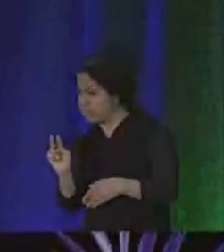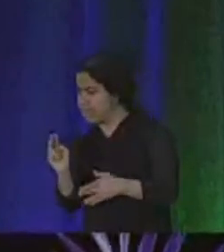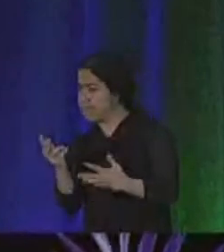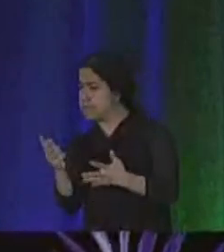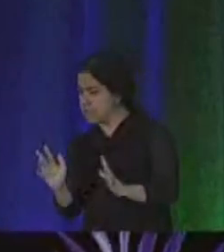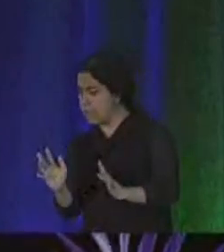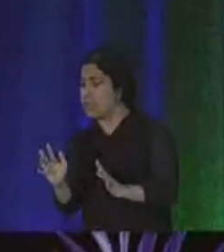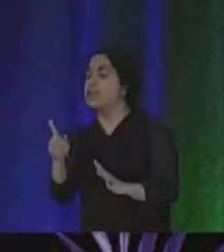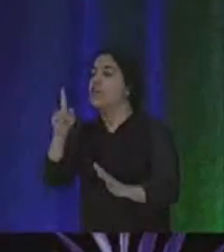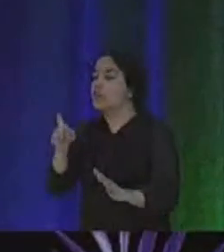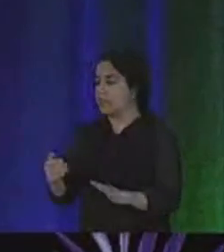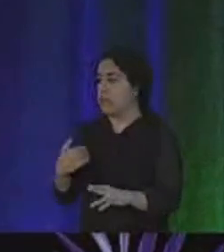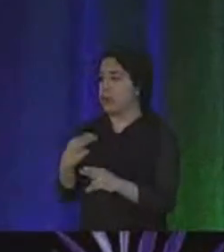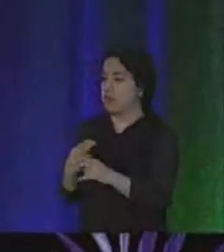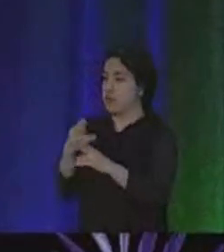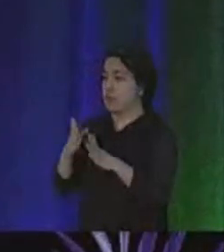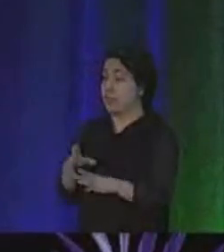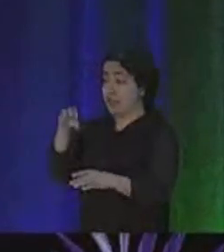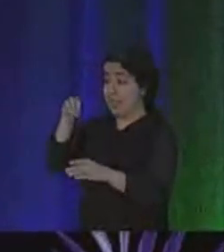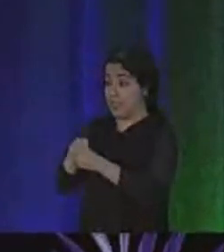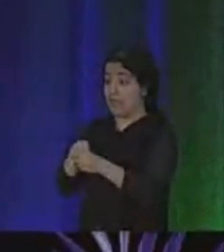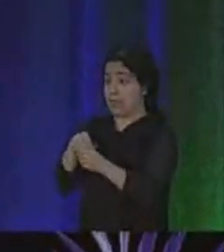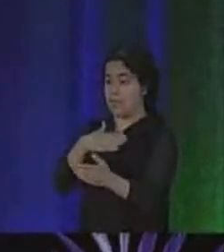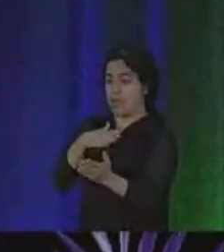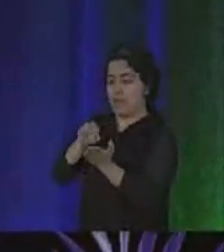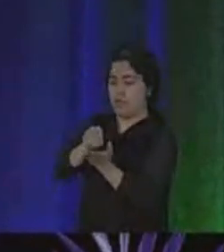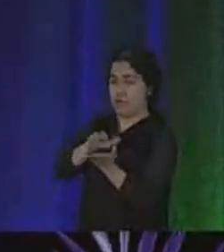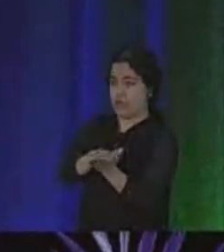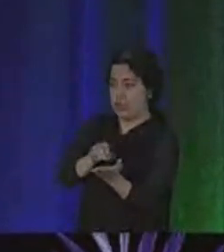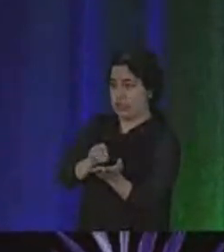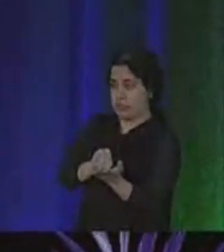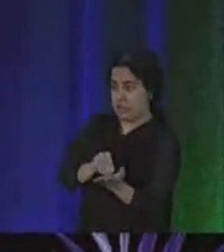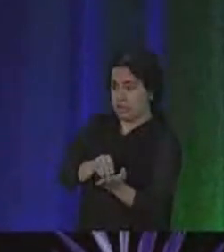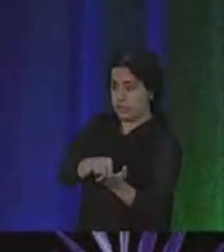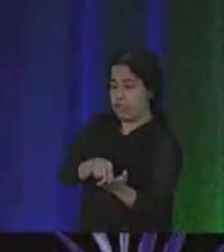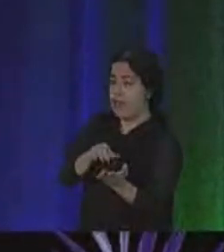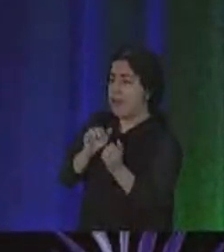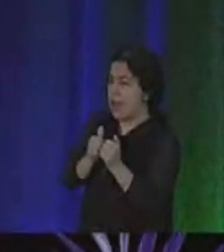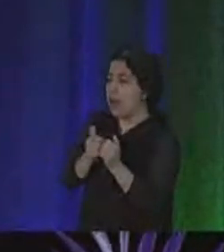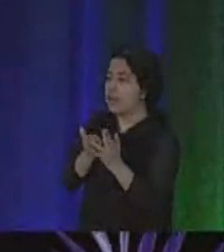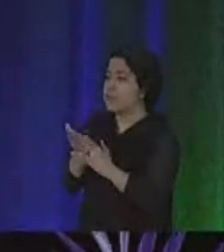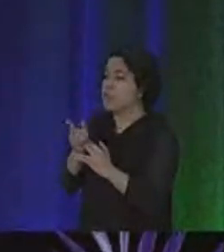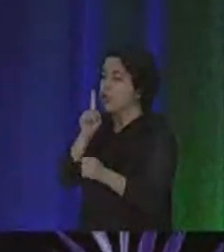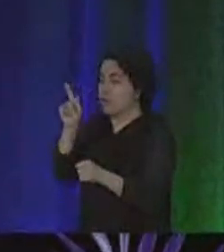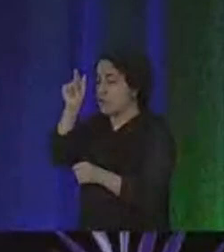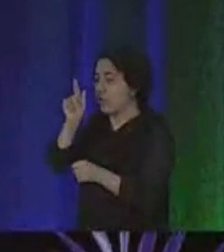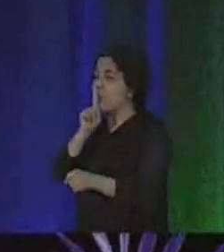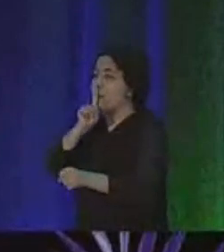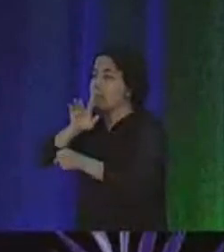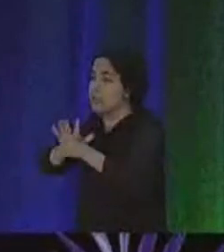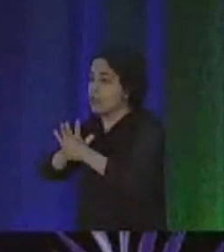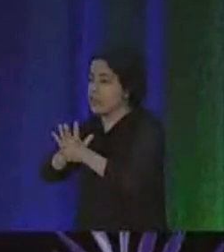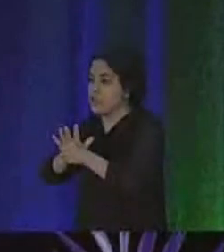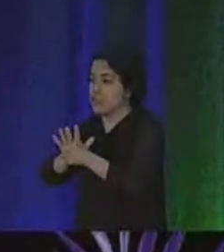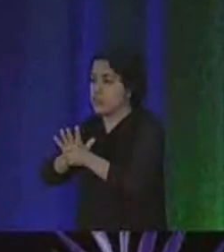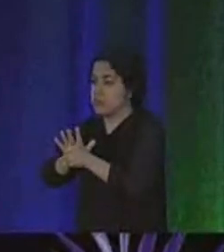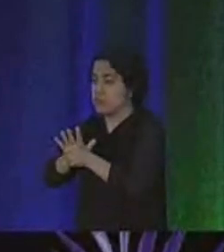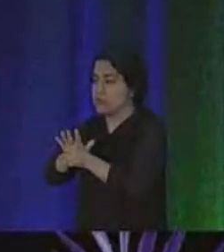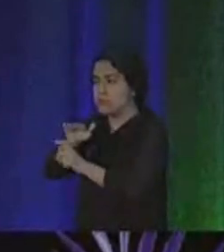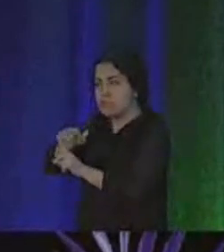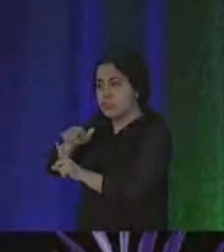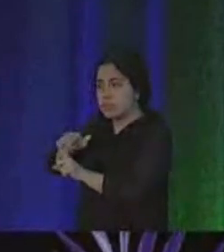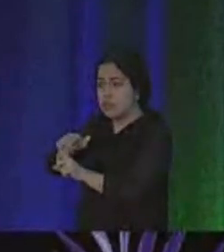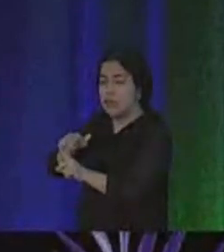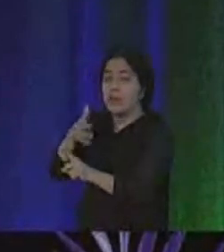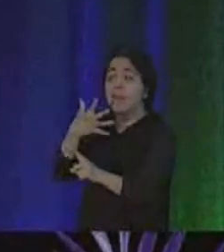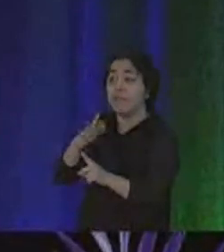have a user in that record. And that is handled by that confirmation trigger, right? Stripe says, hey, we got done processing. They